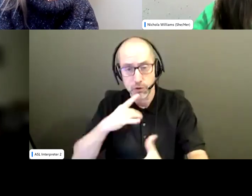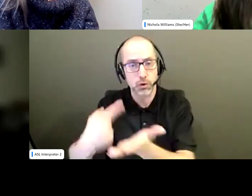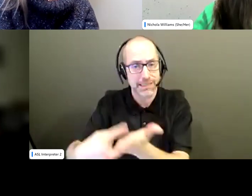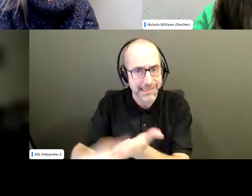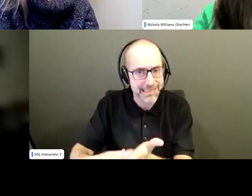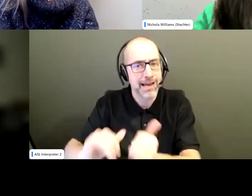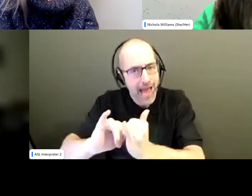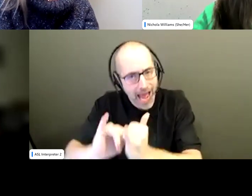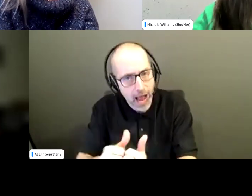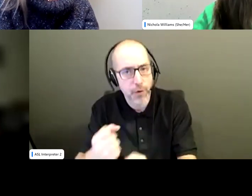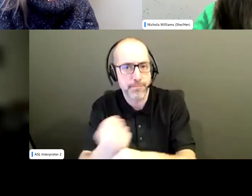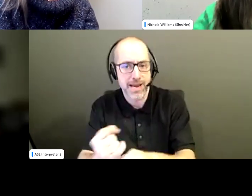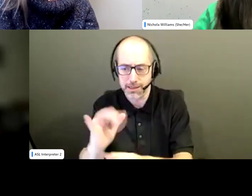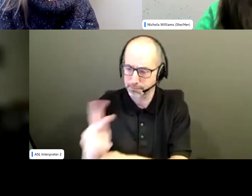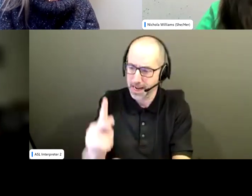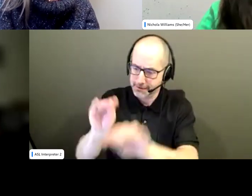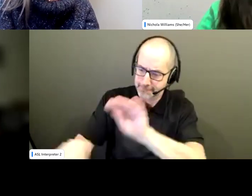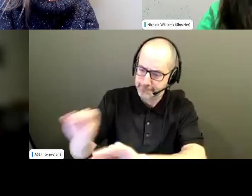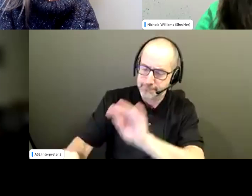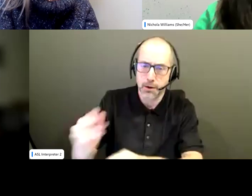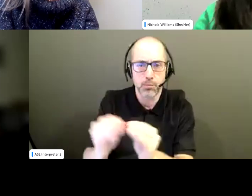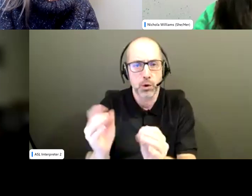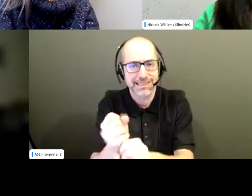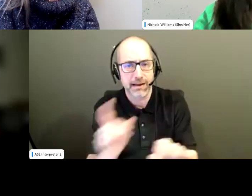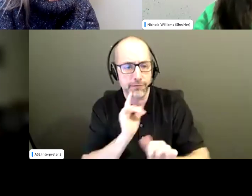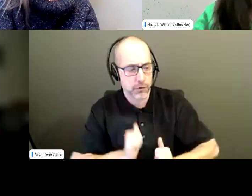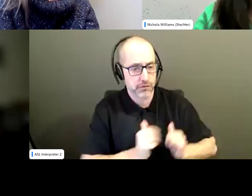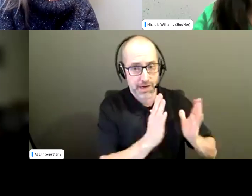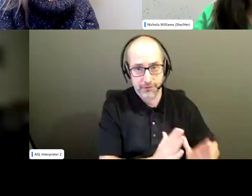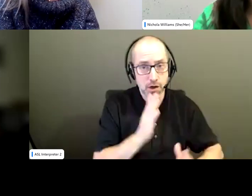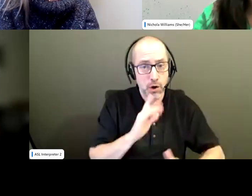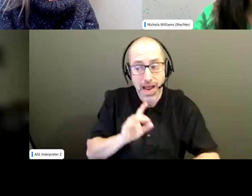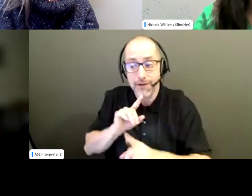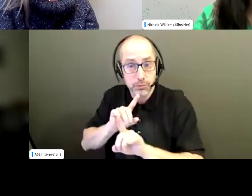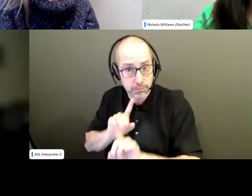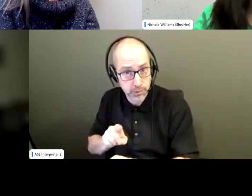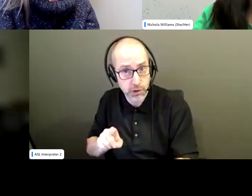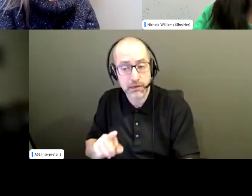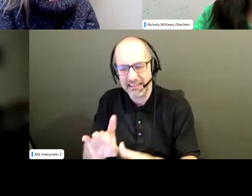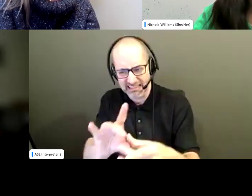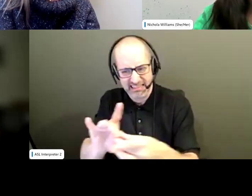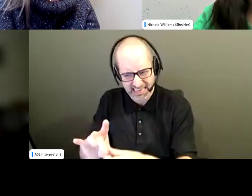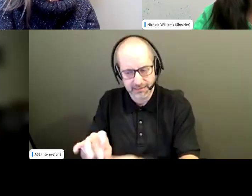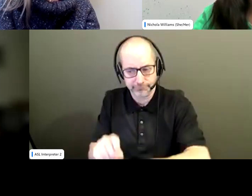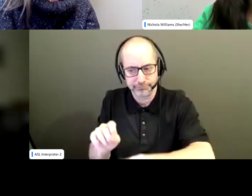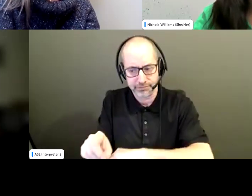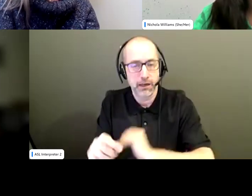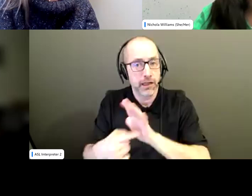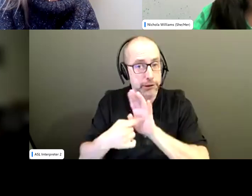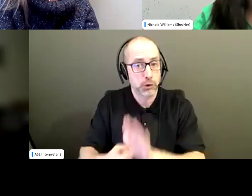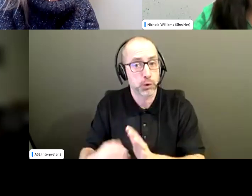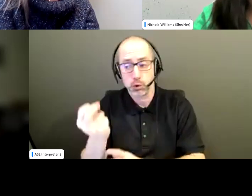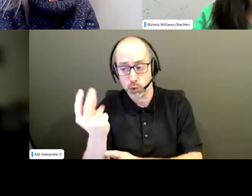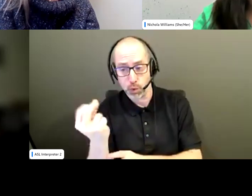for survivors and also more accessible. And there's a link to our report, which also shows like 12 tangible